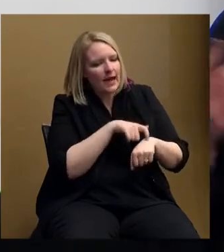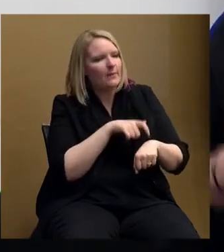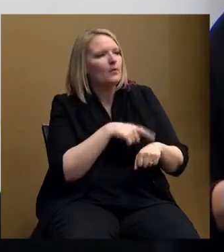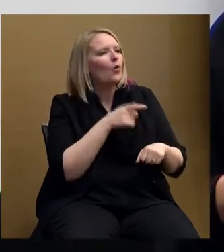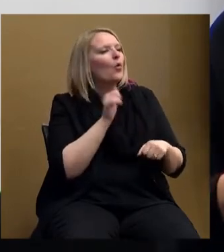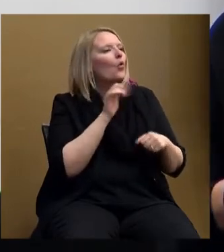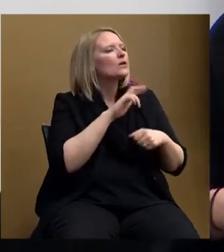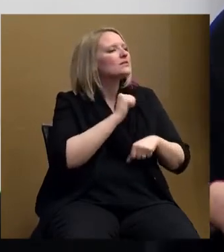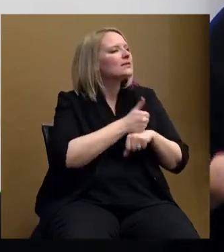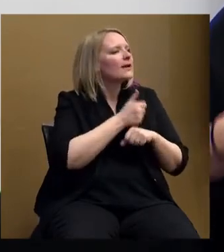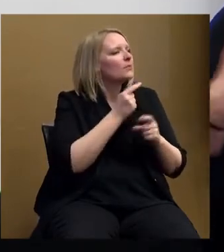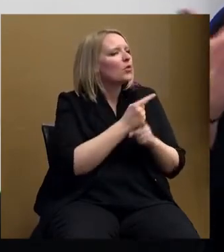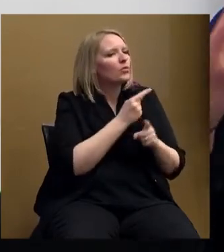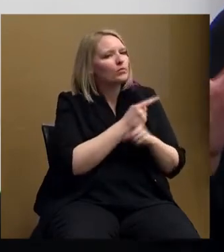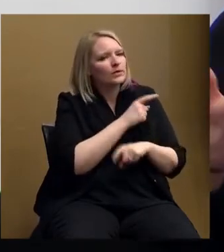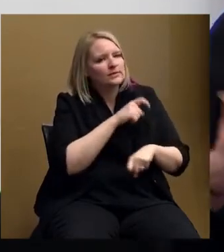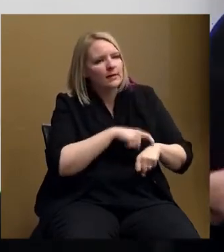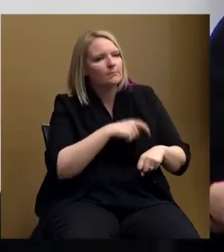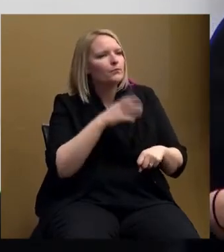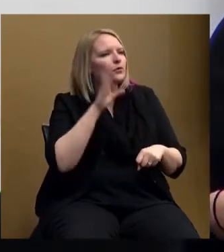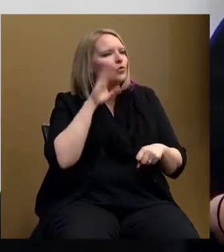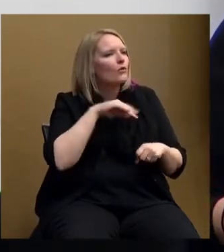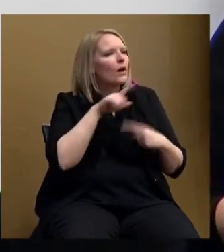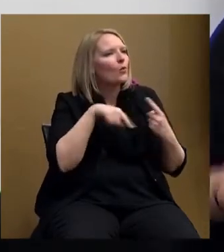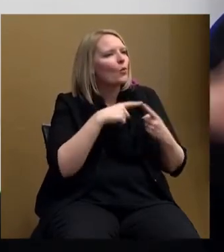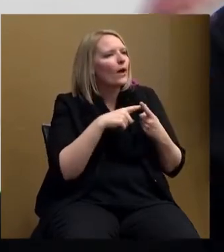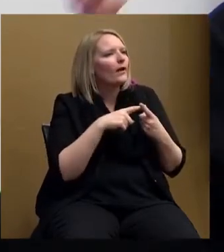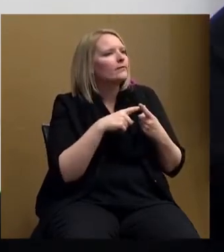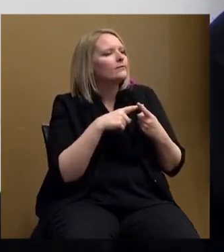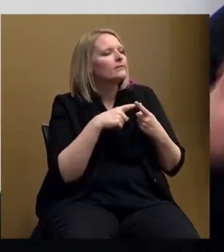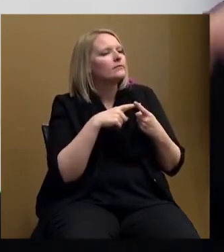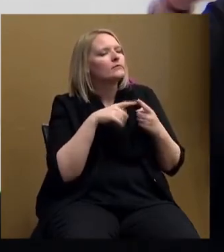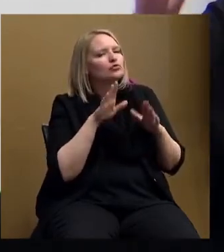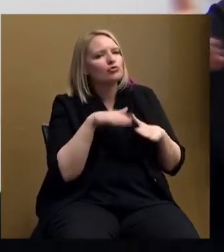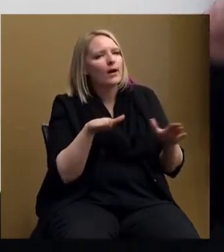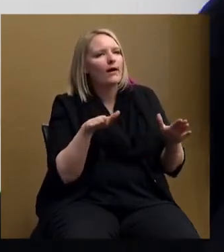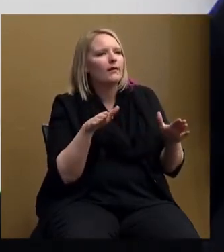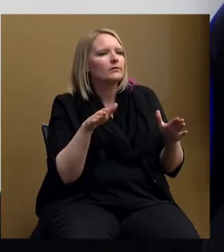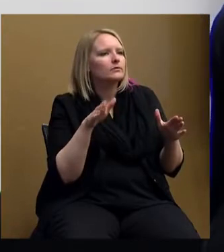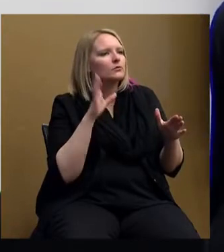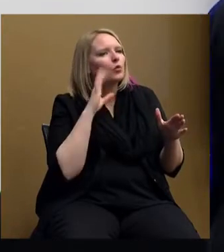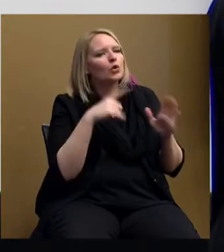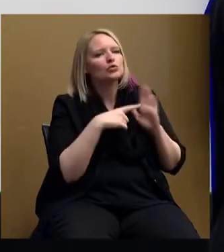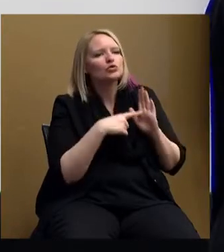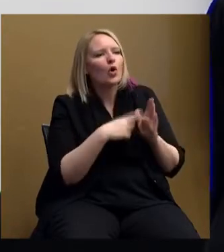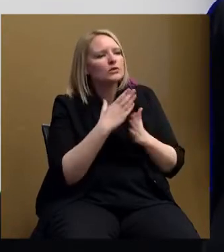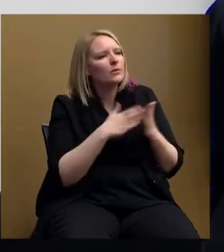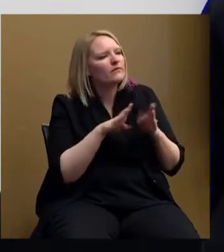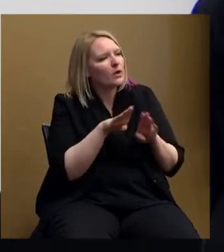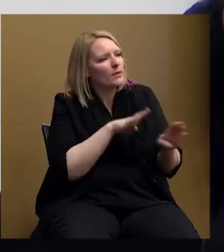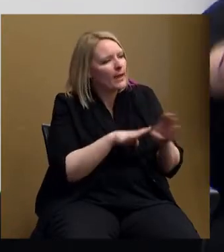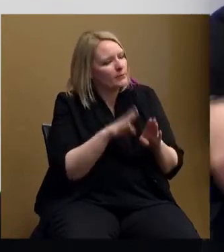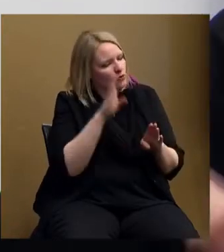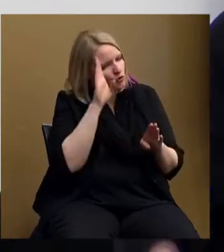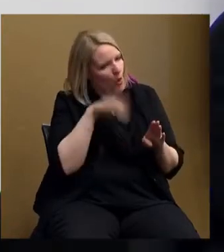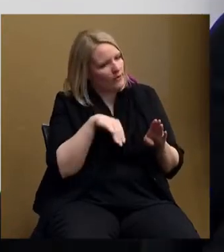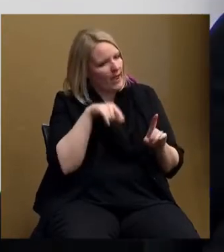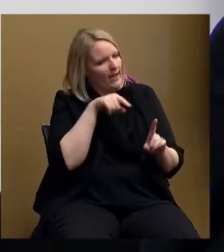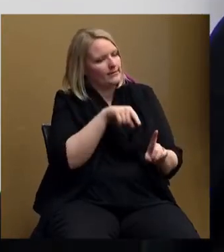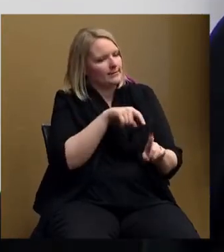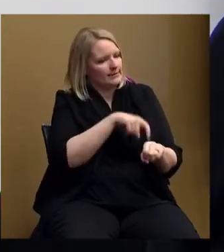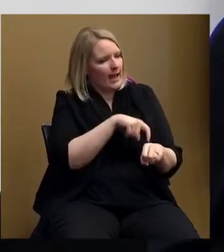times, knowing when you're going to have a child that's, going to exhibit some of the behaviors that were on that long